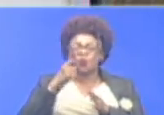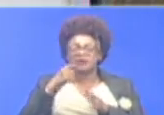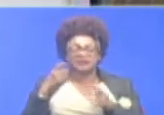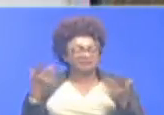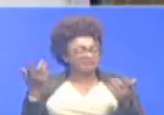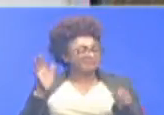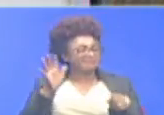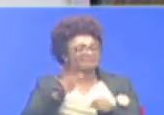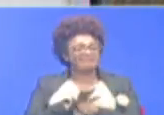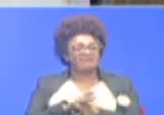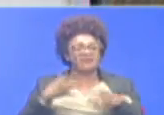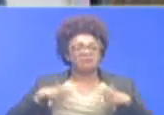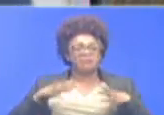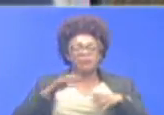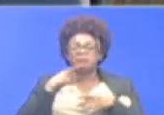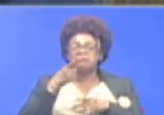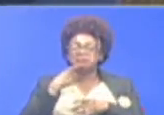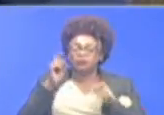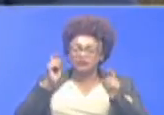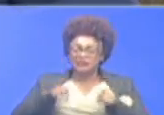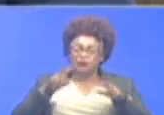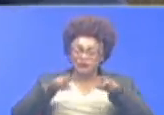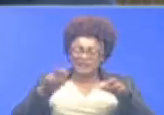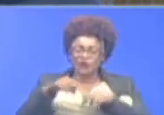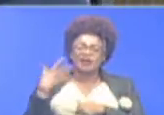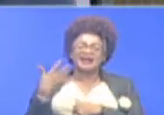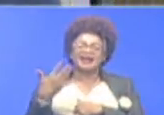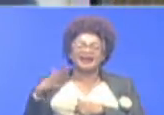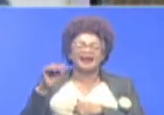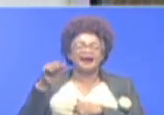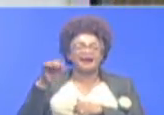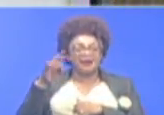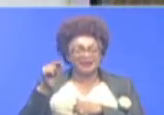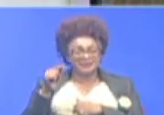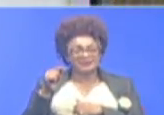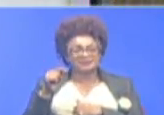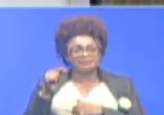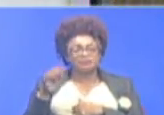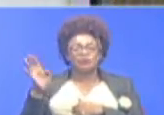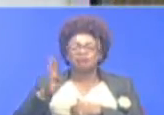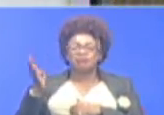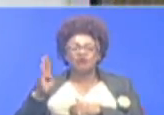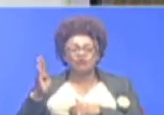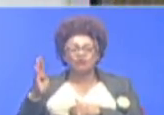saying I need now to look at green alert. Another one says we need to deal with blue alert,